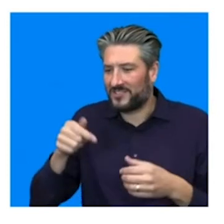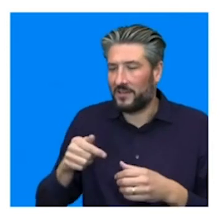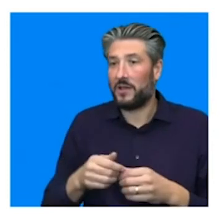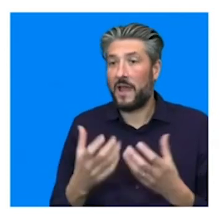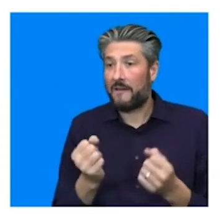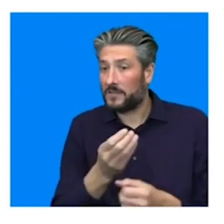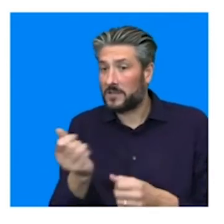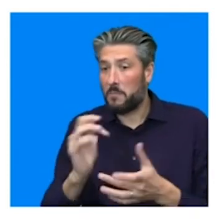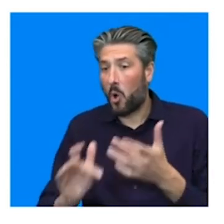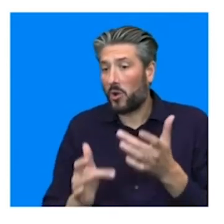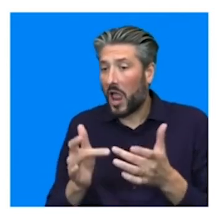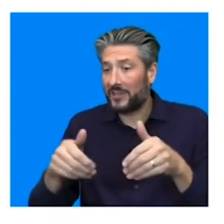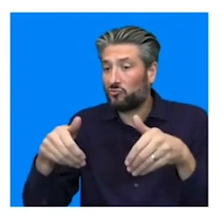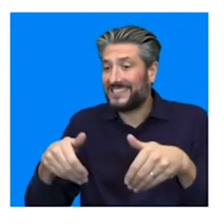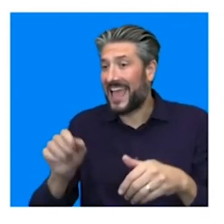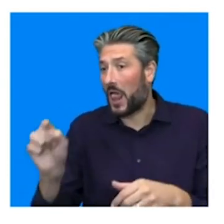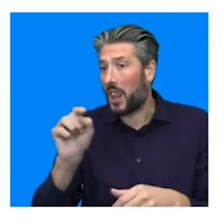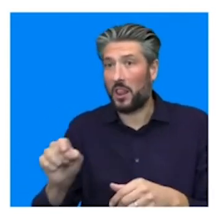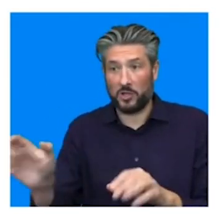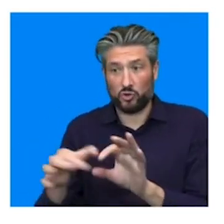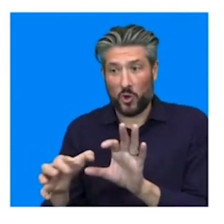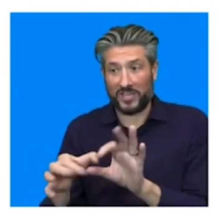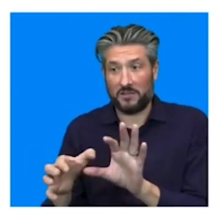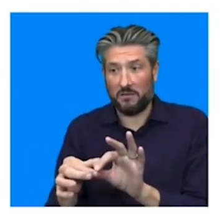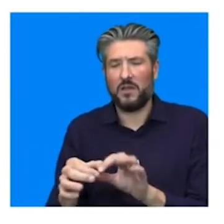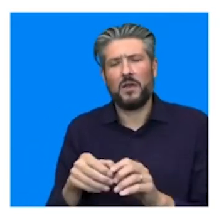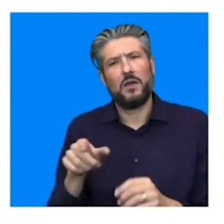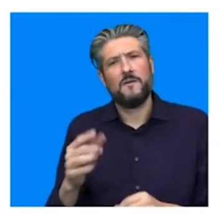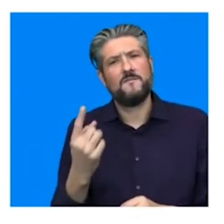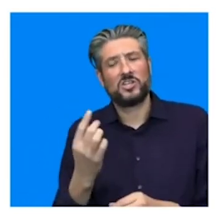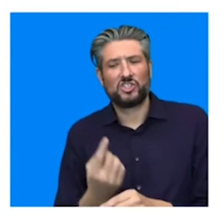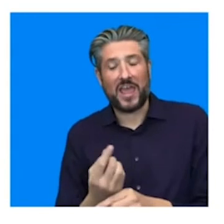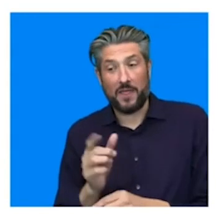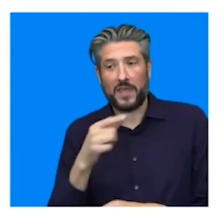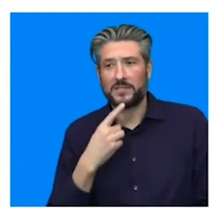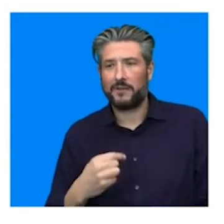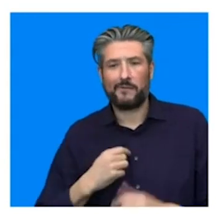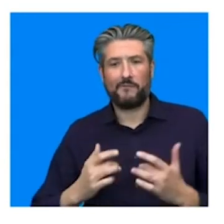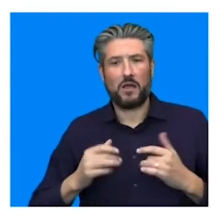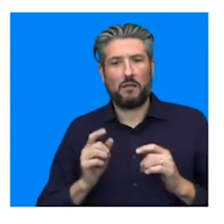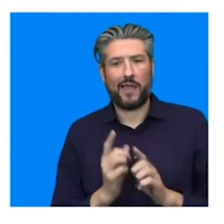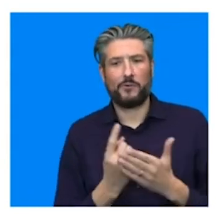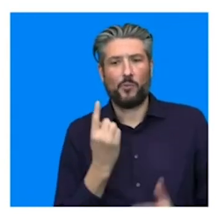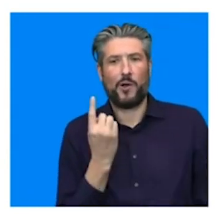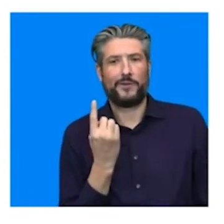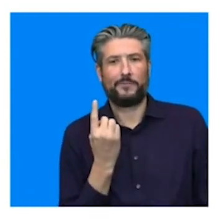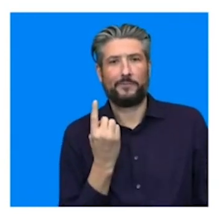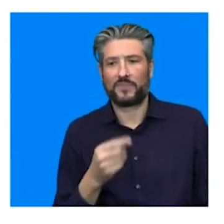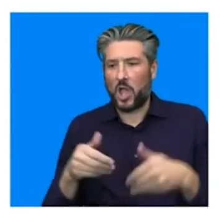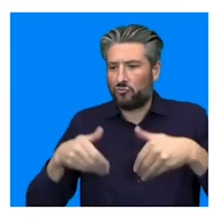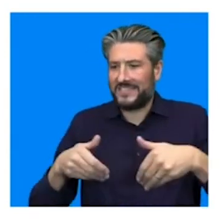that have joined, and one of my initial chats, they went, I feel like I'm doing it on my own. I feel like I'm the only person in this retail environment. I'm the only person in